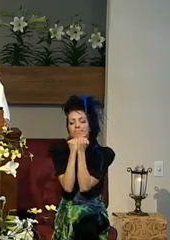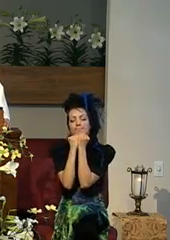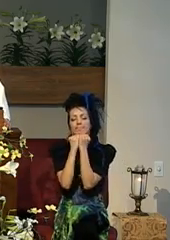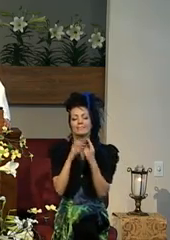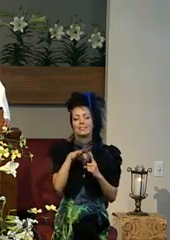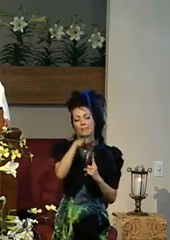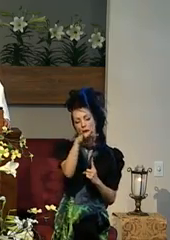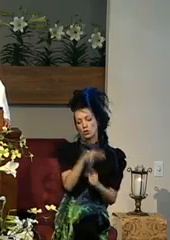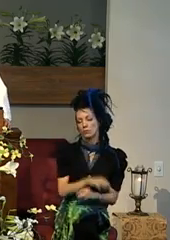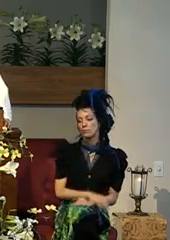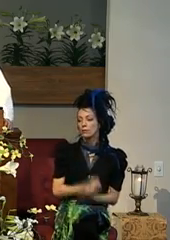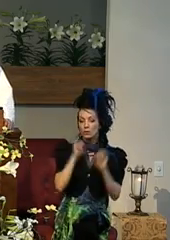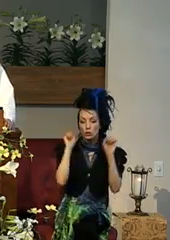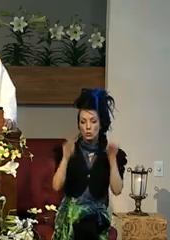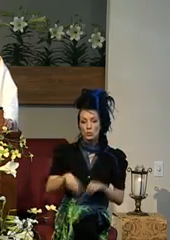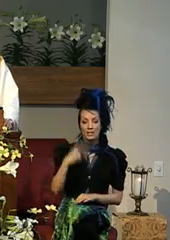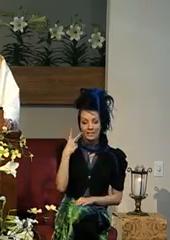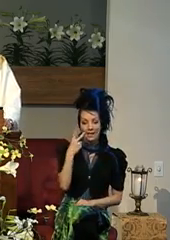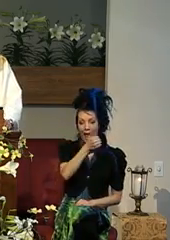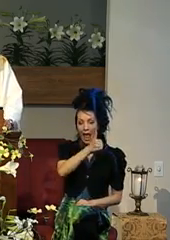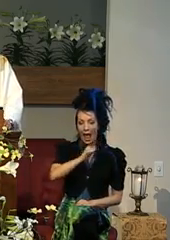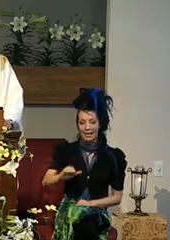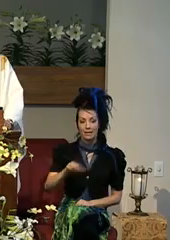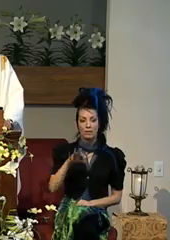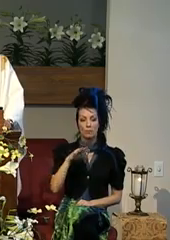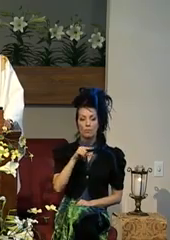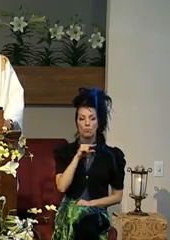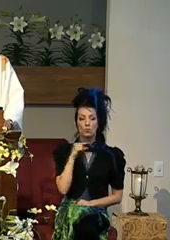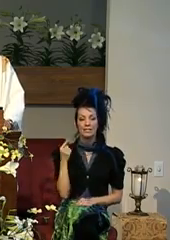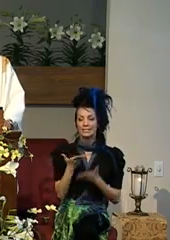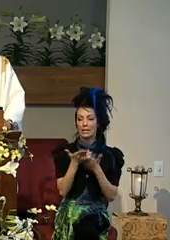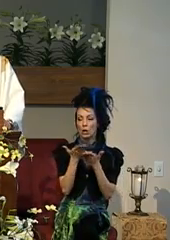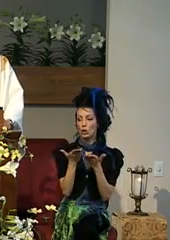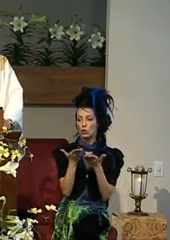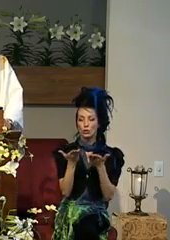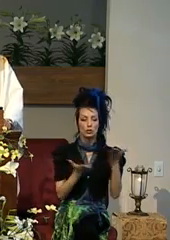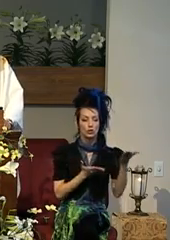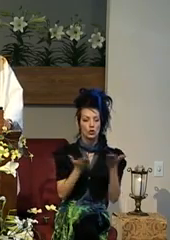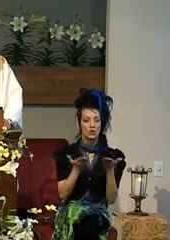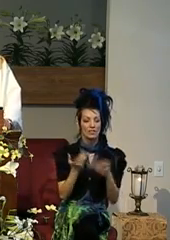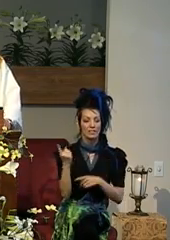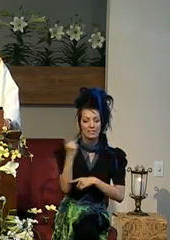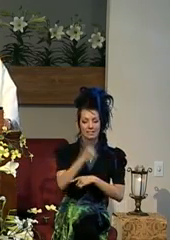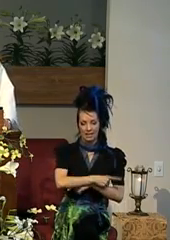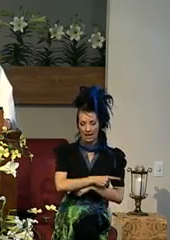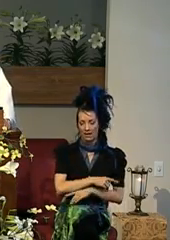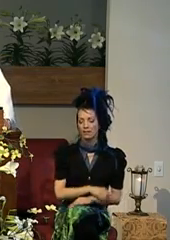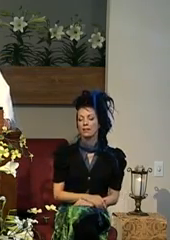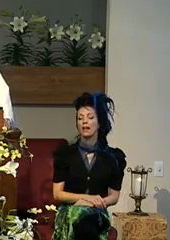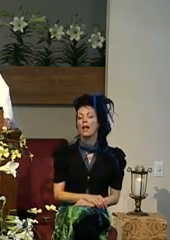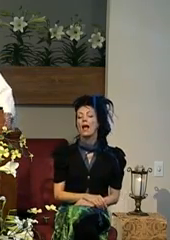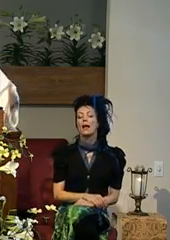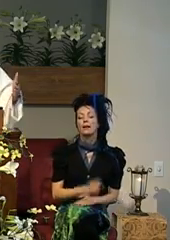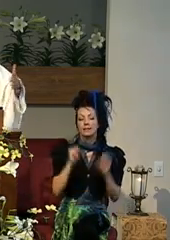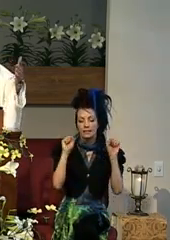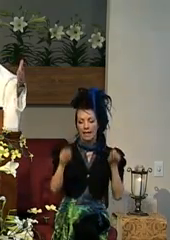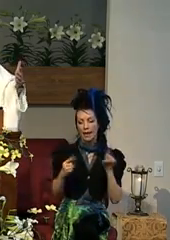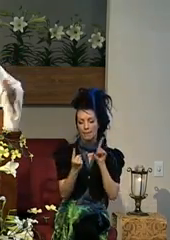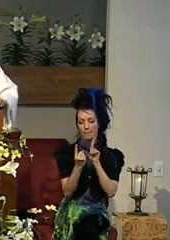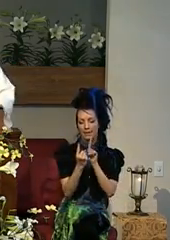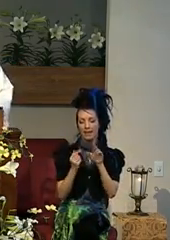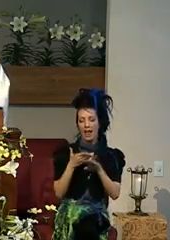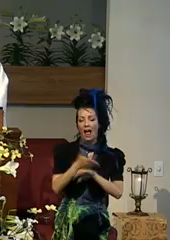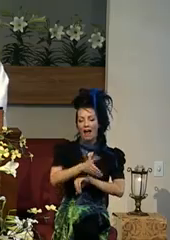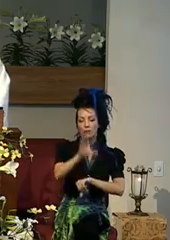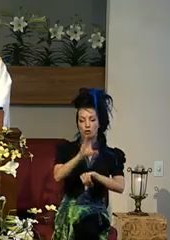please note that you can see any one of us that served on the dais this morning, and we'll be delighted to spend a few moments with you following worship, and then if need be, make